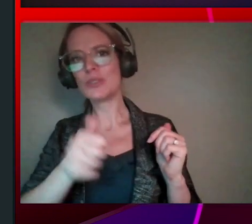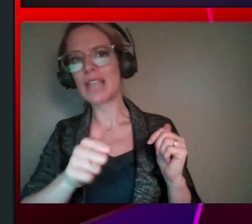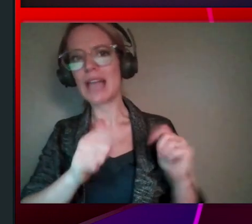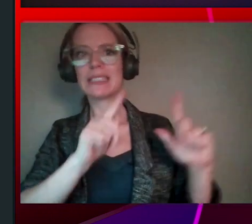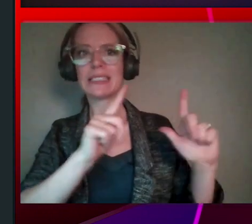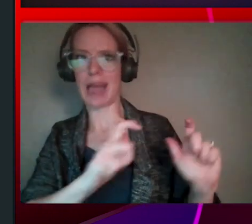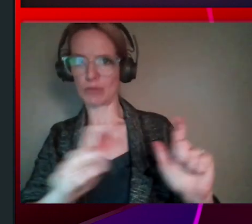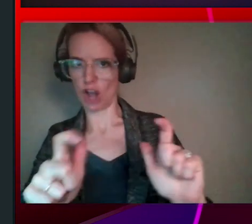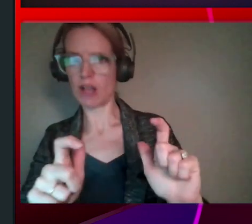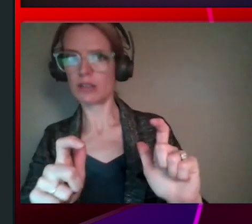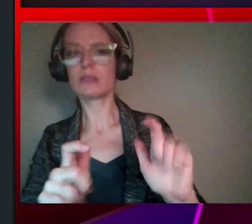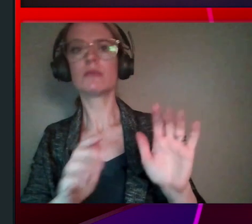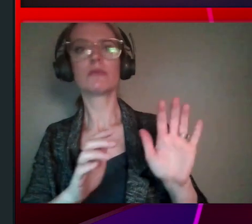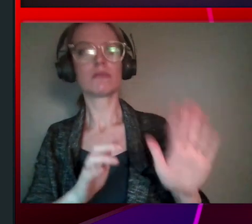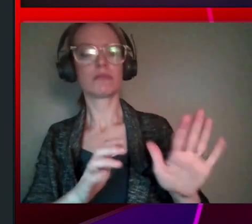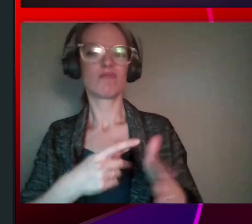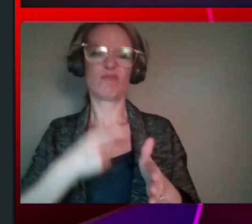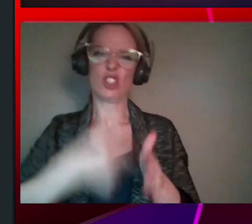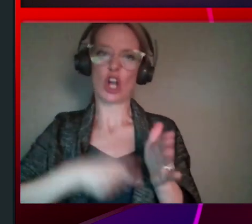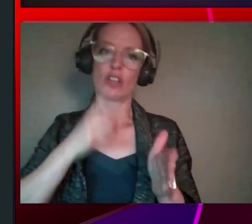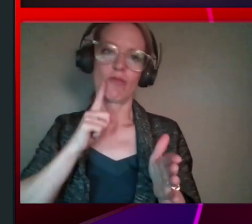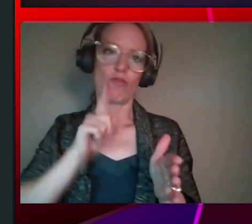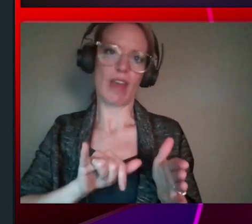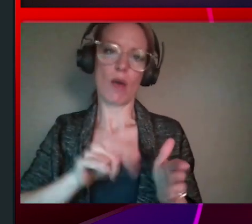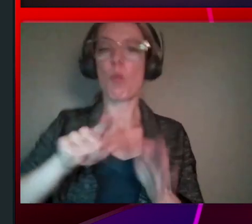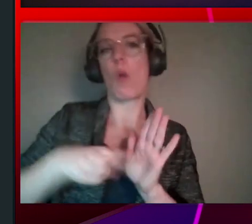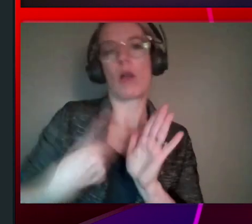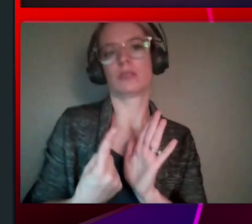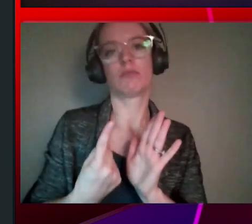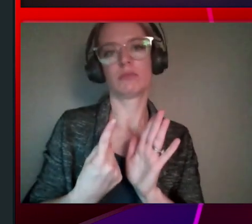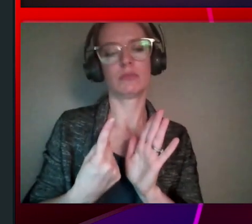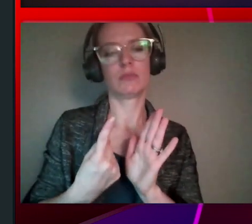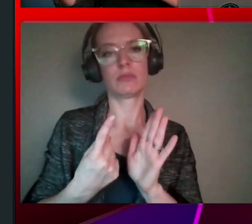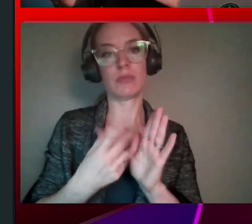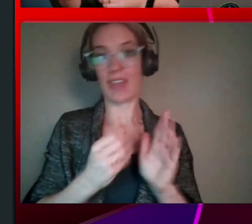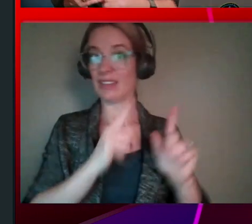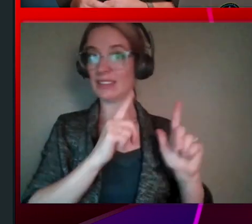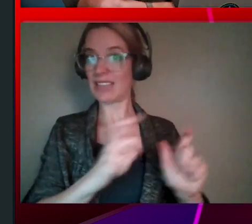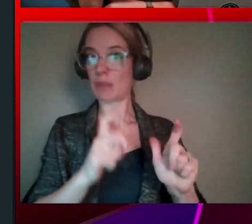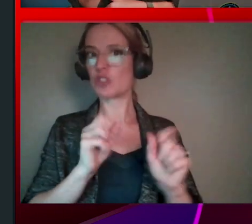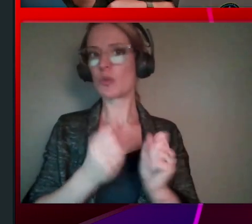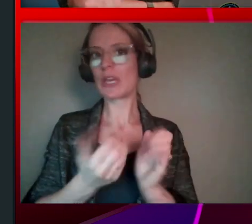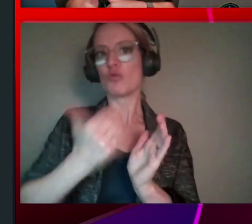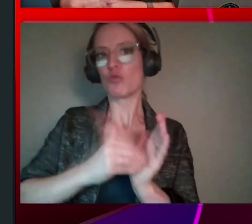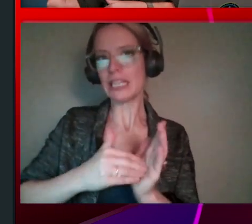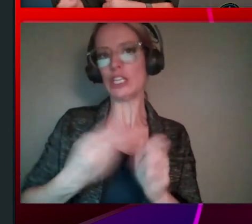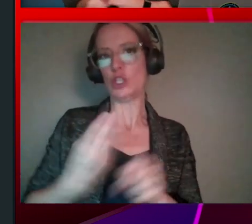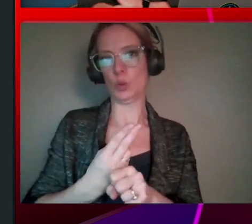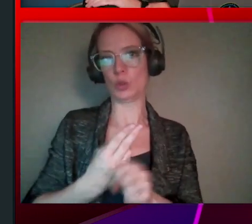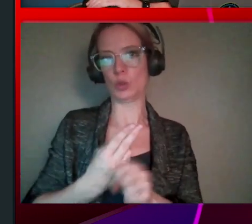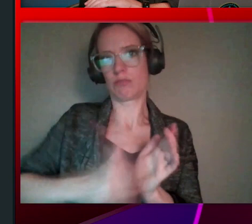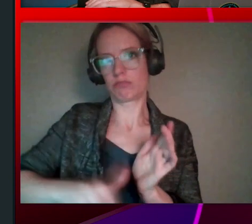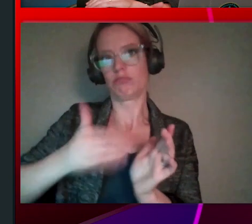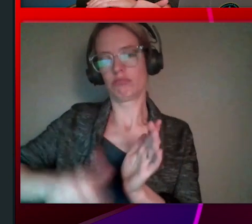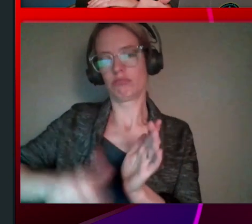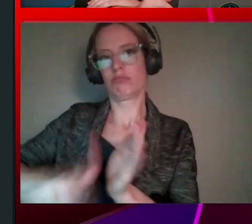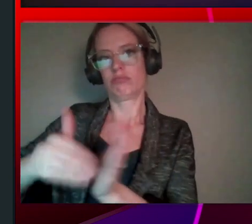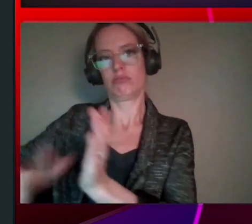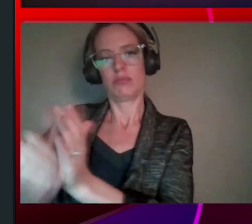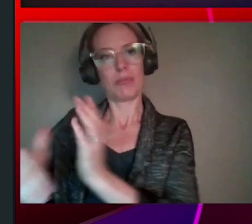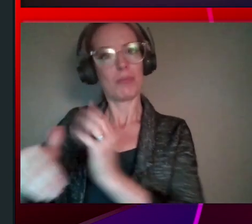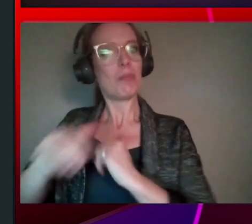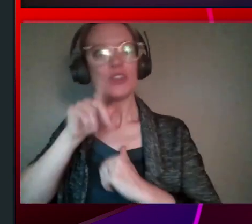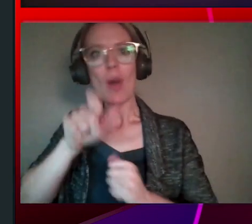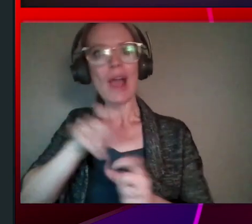snapshots. We're going to charge you for those once, and then we can reuse those without incurring that cost on every scale-up activity. That's amazing.